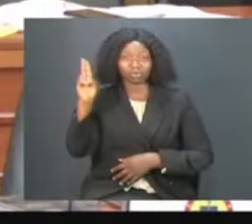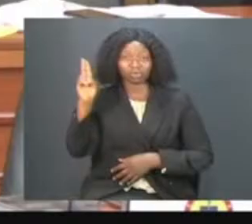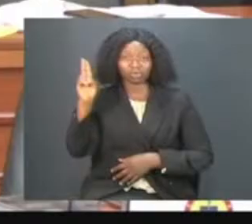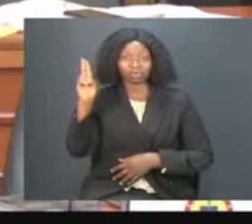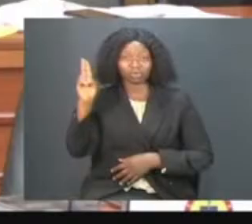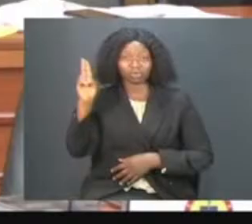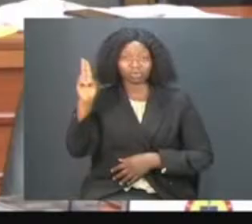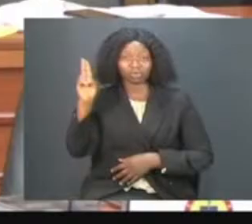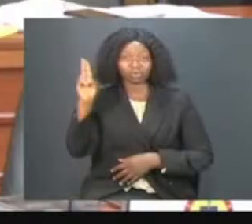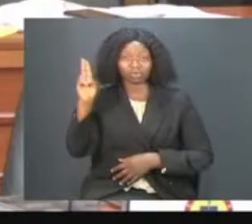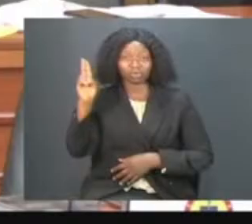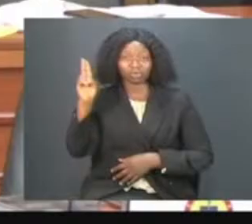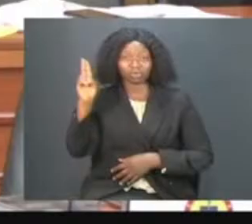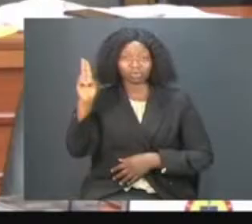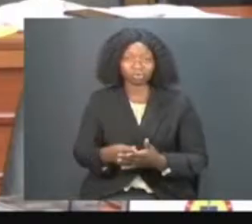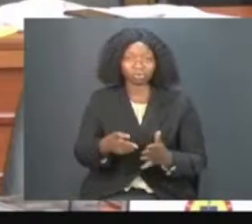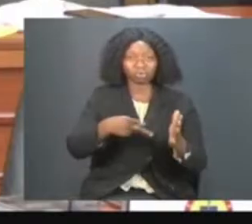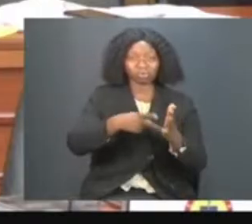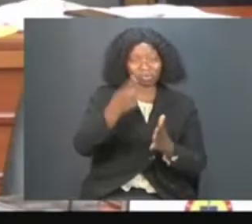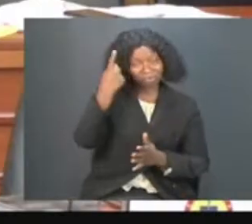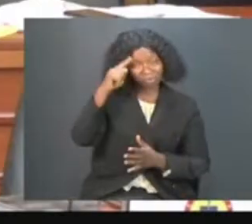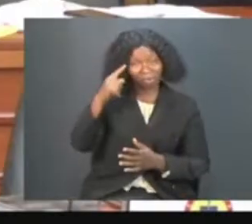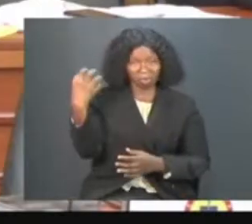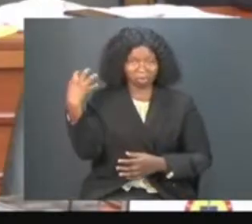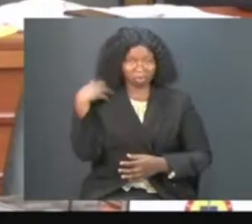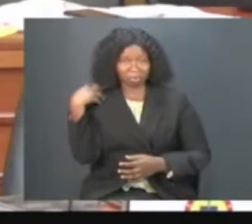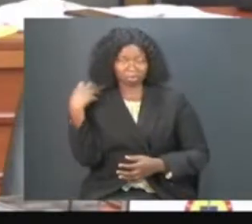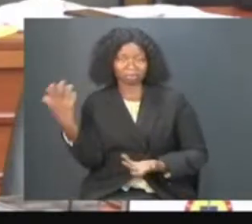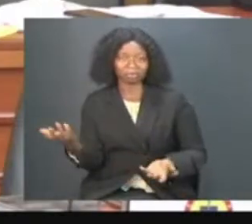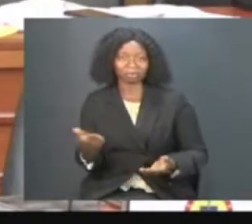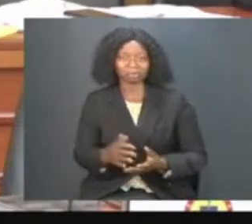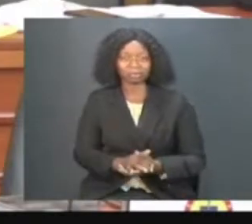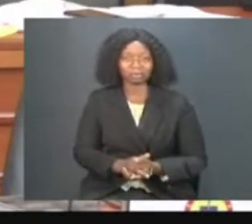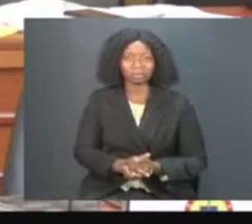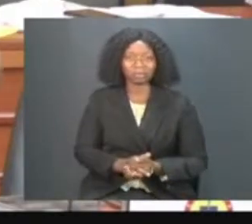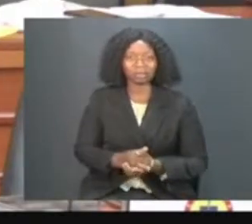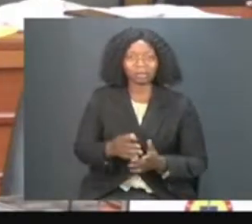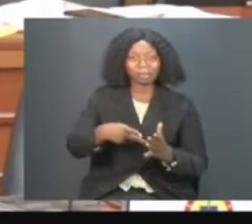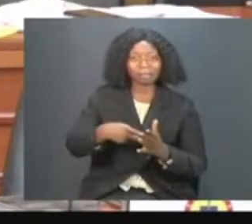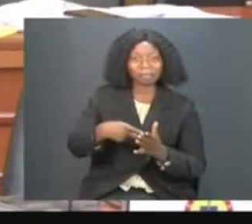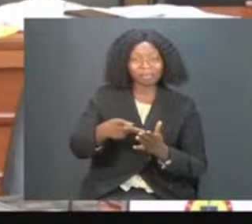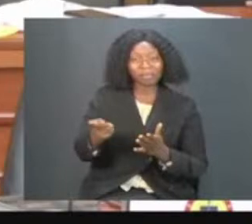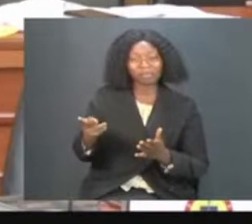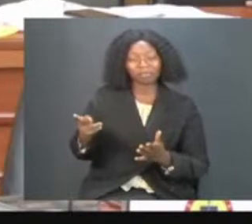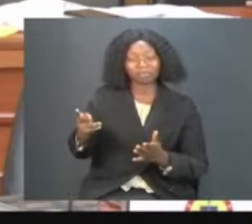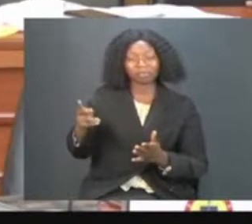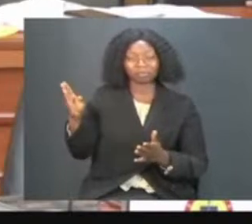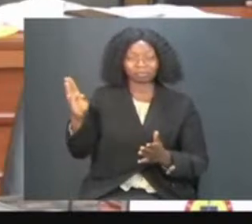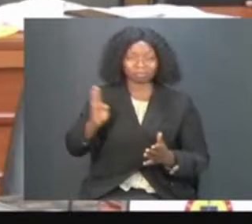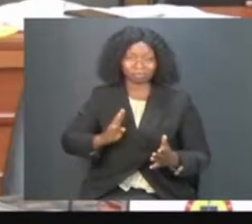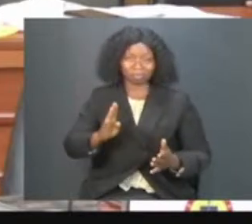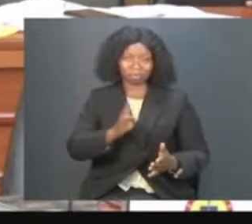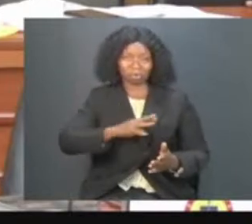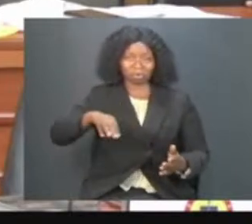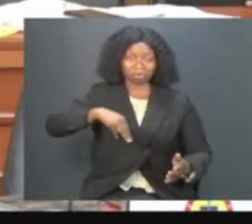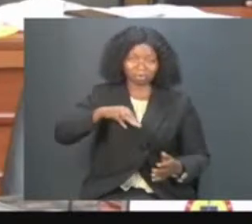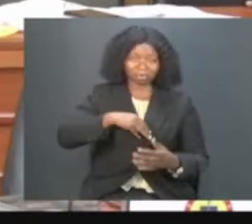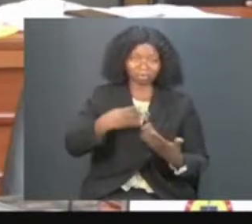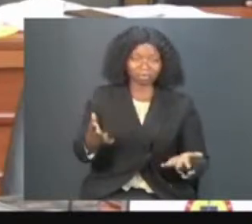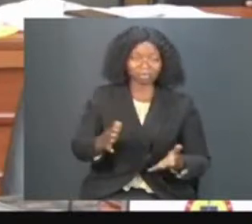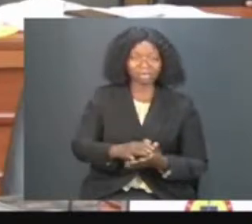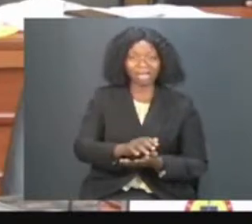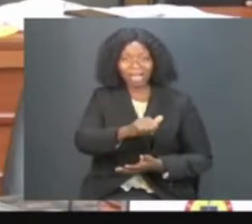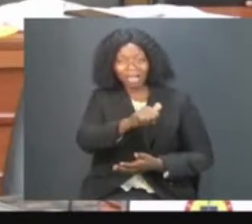is going to be used to pay for CEOs, it is going to be used to pay for board members, it is going to be used to pay for